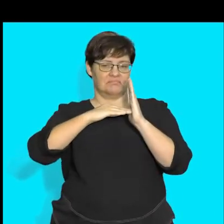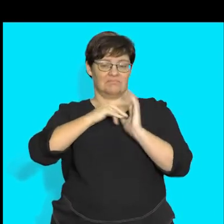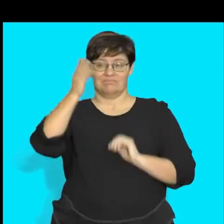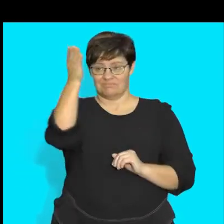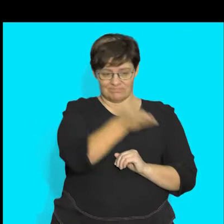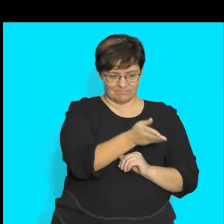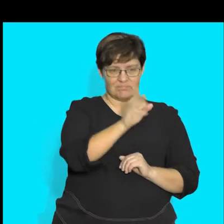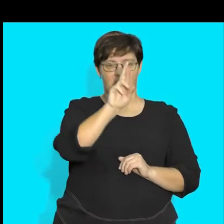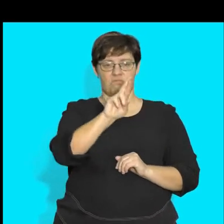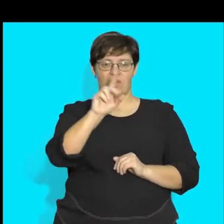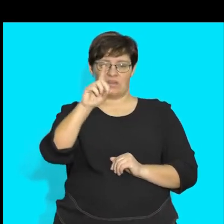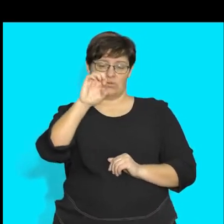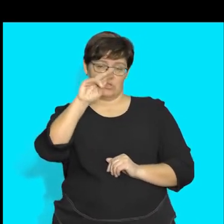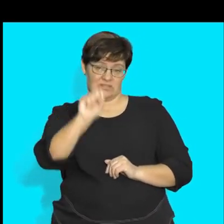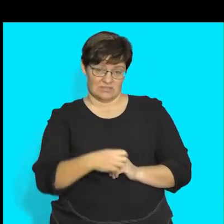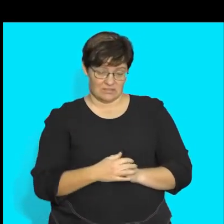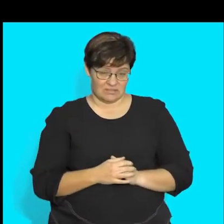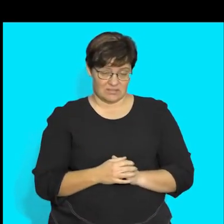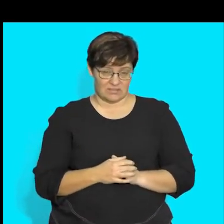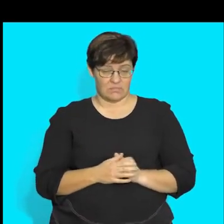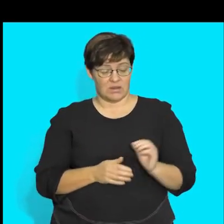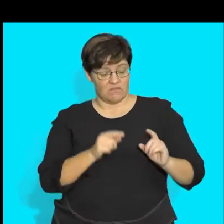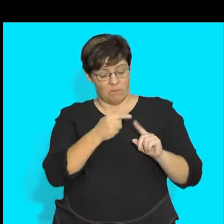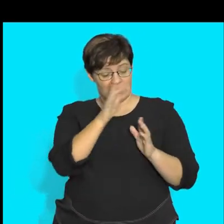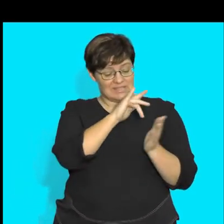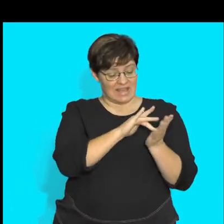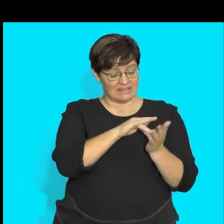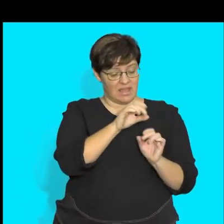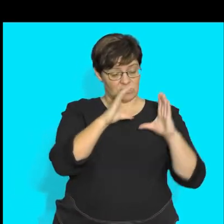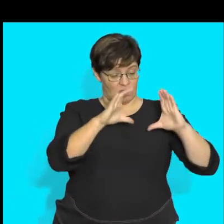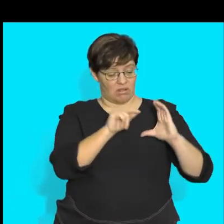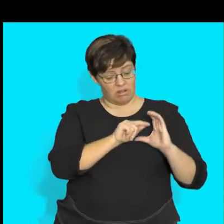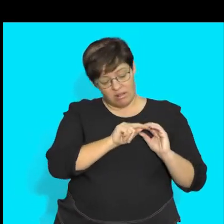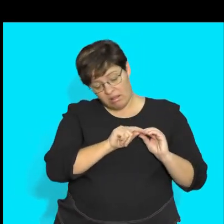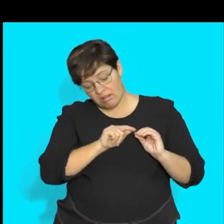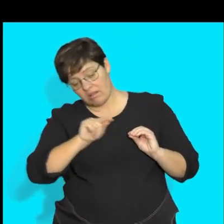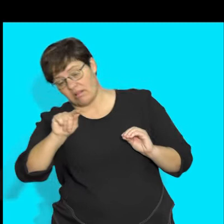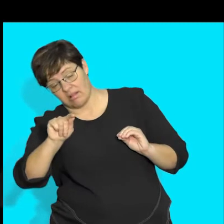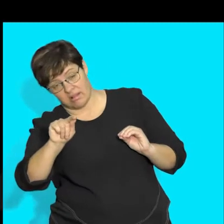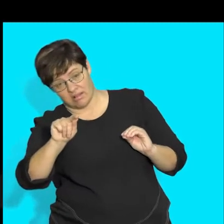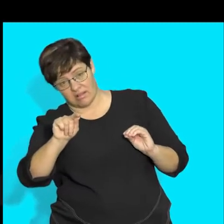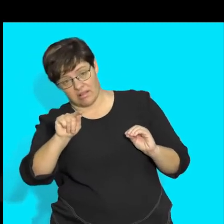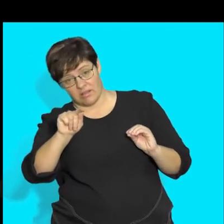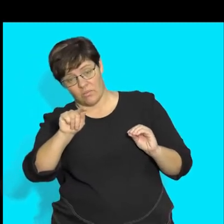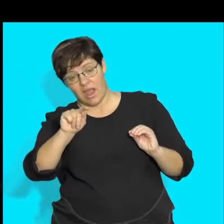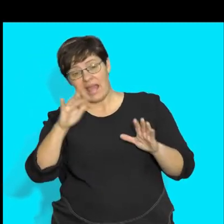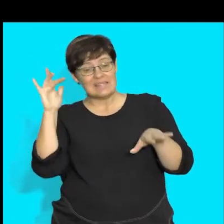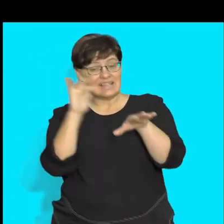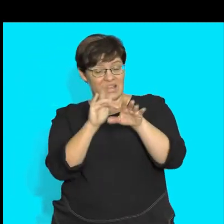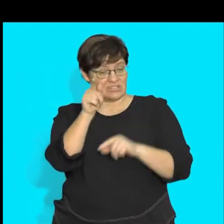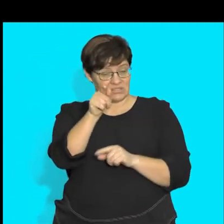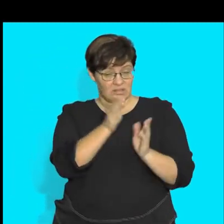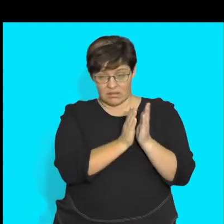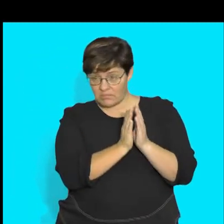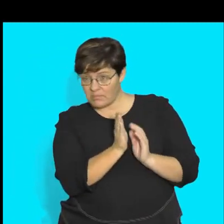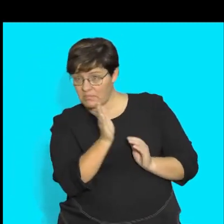radius. So if I draw a radius from the center of the circle to the point where the tangent touches